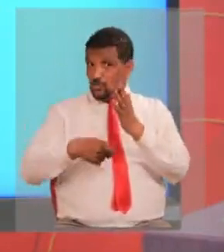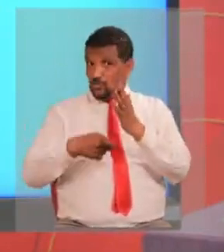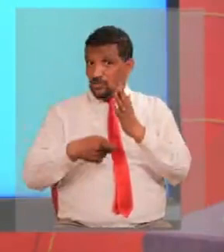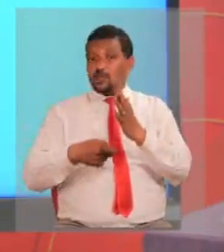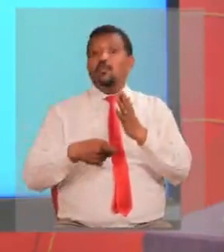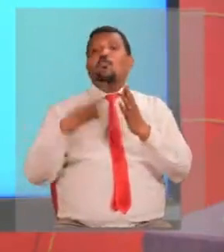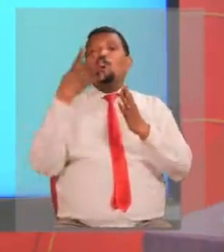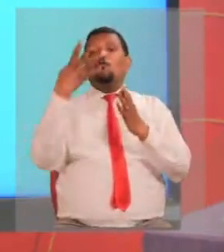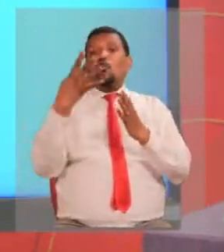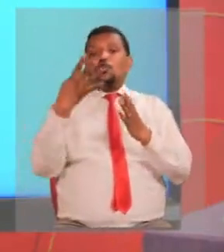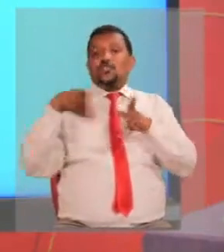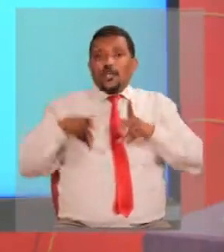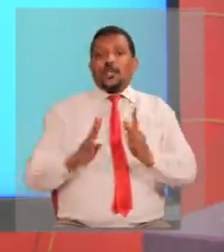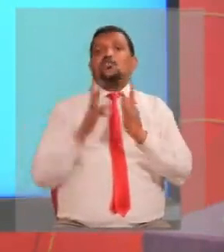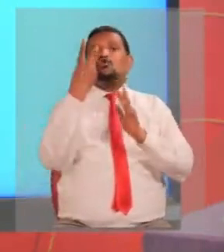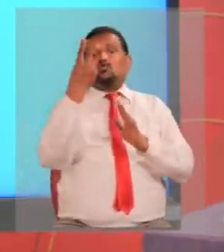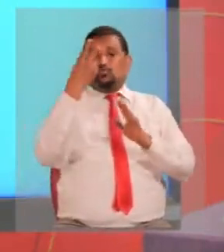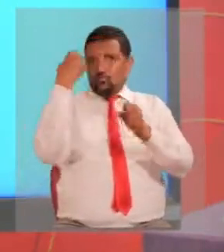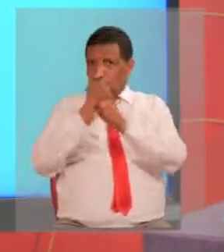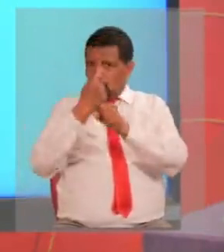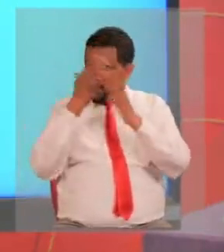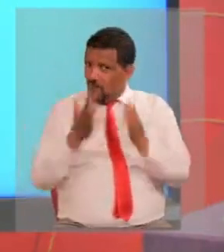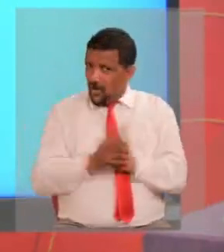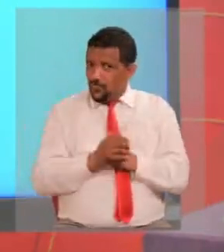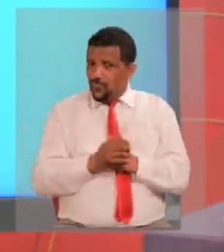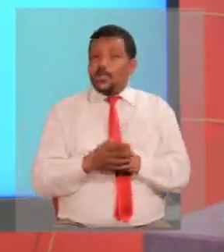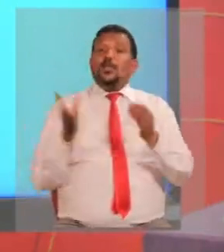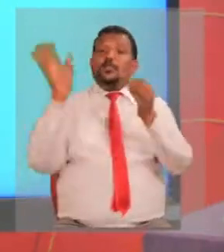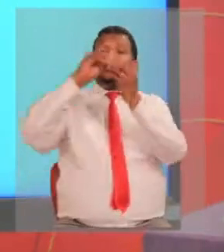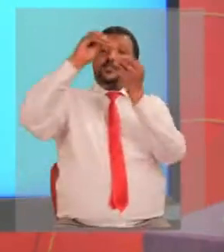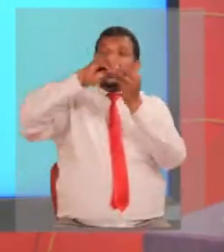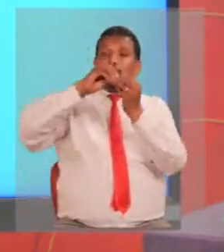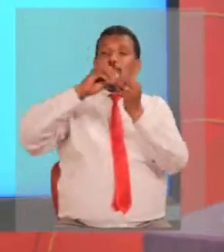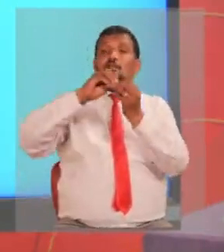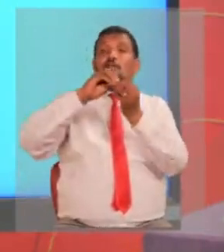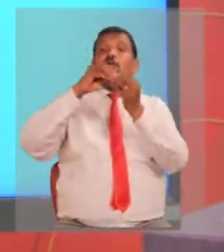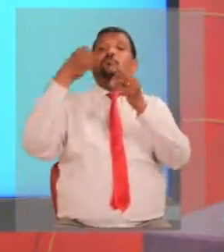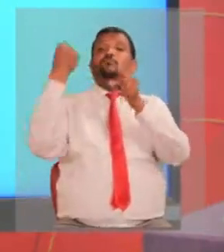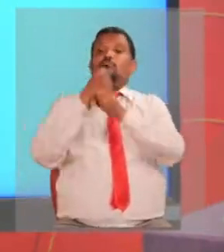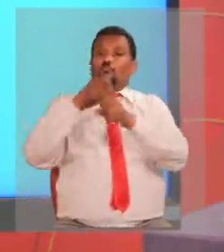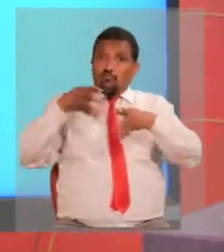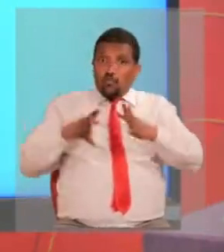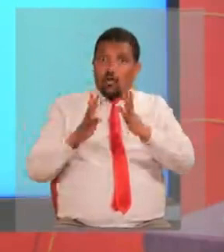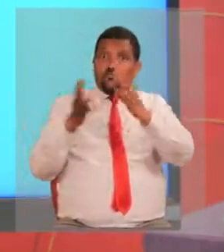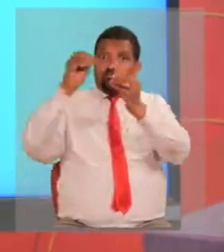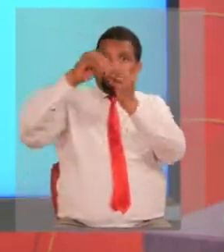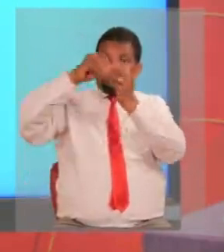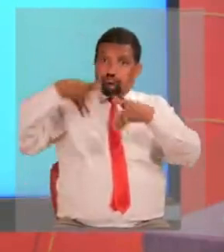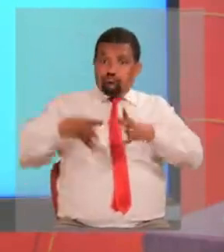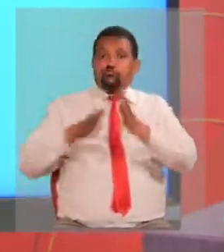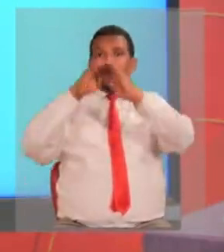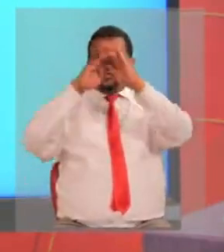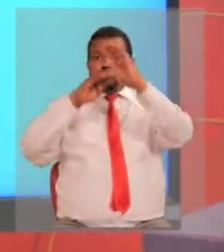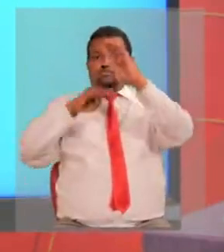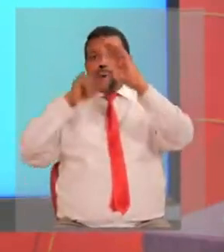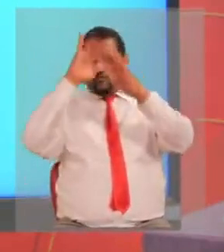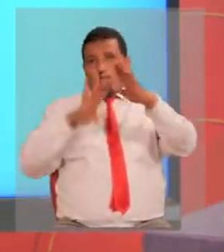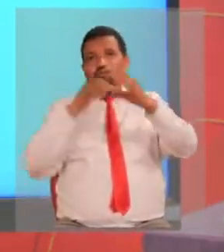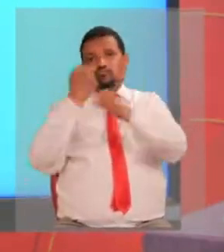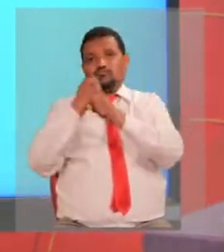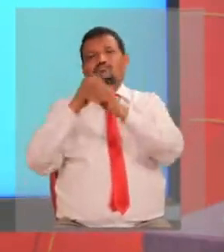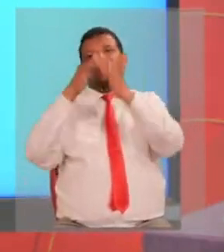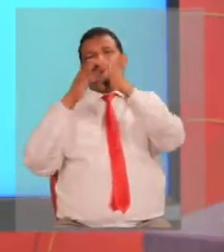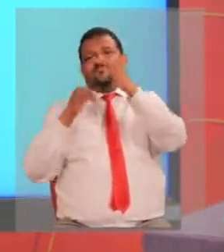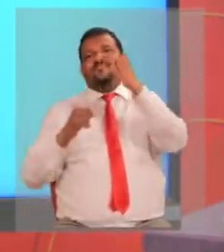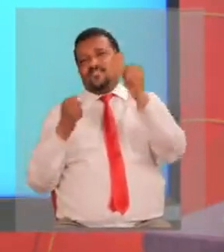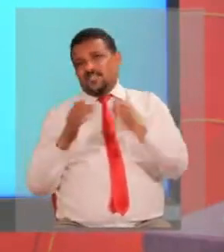and 2 labor. As we increase employment of the variable input tractor, we are reducing employment of the variable